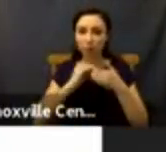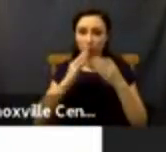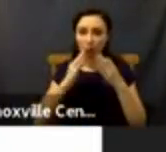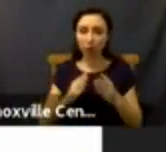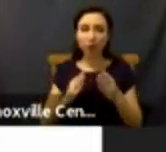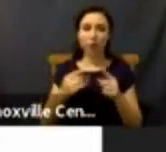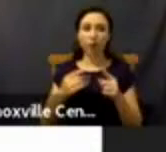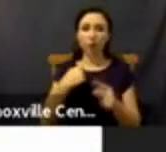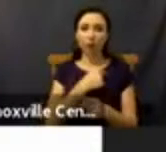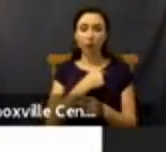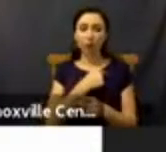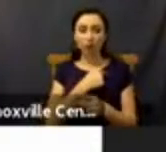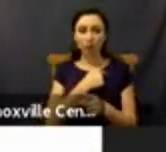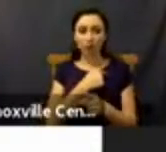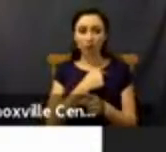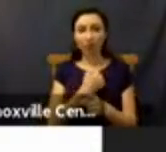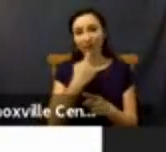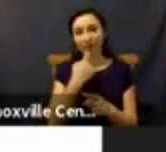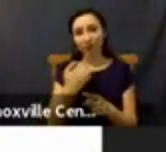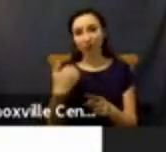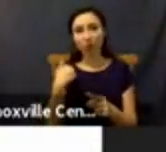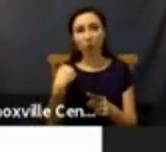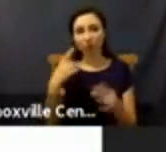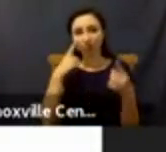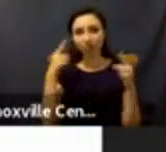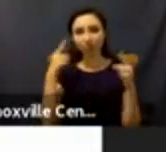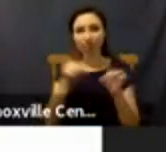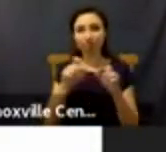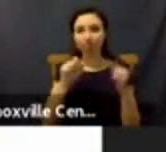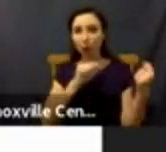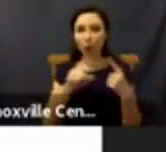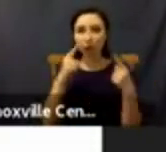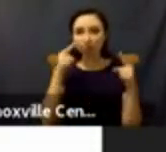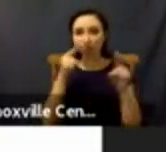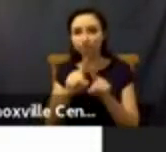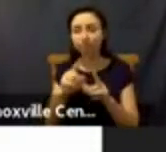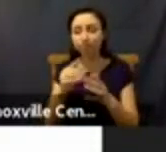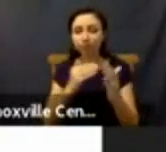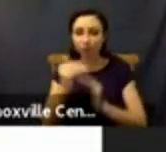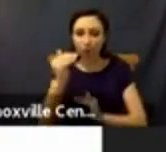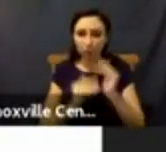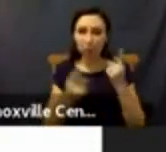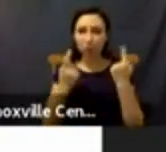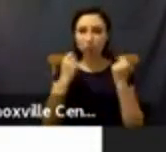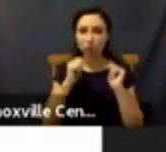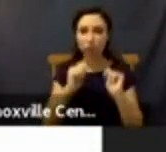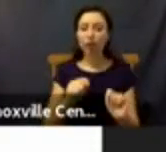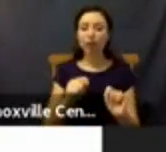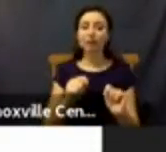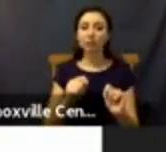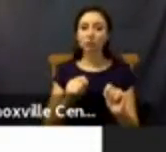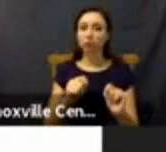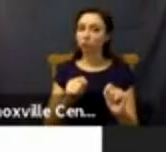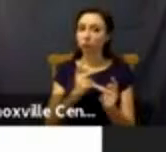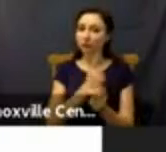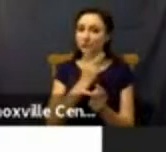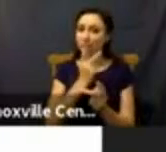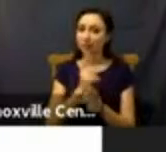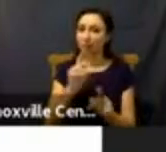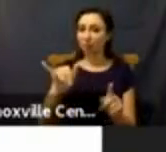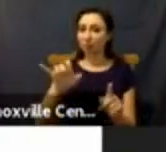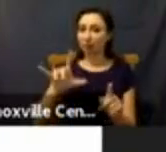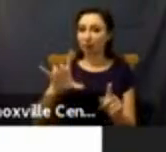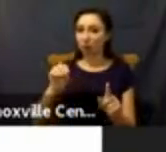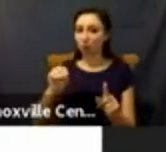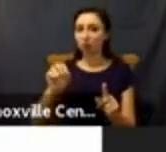were, as I said, unanimously comfortable with trying to further stratify yellow. But I would